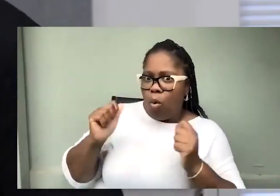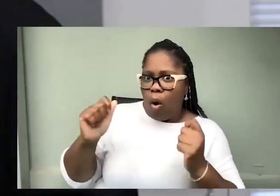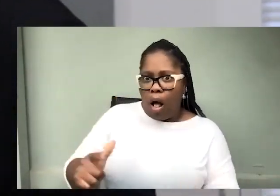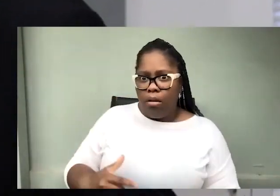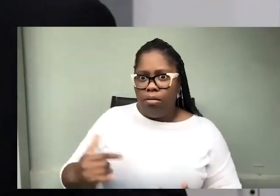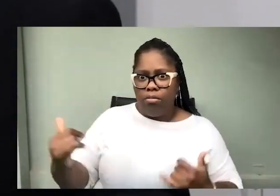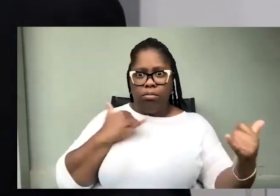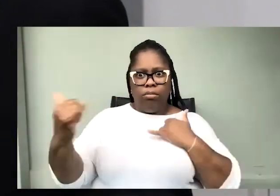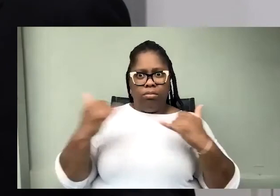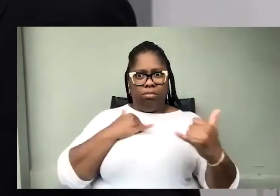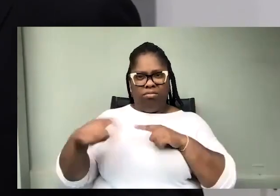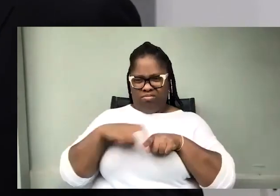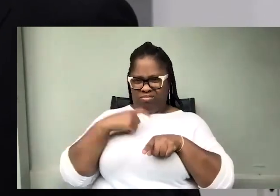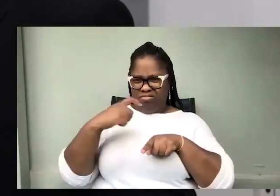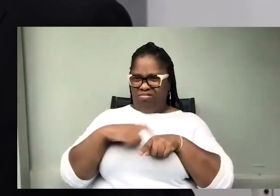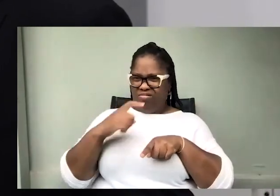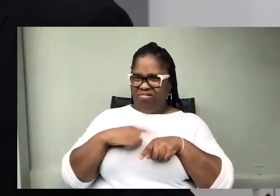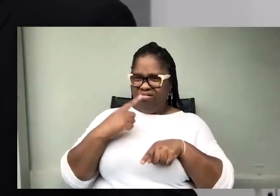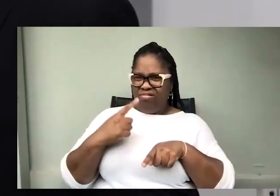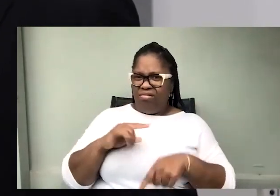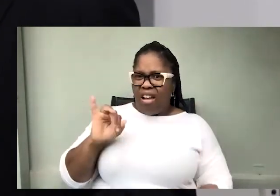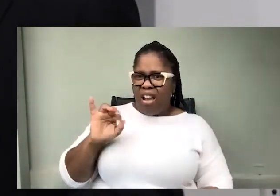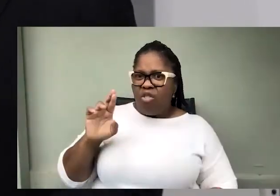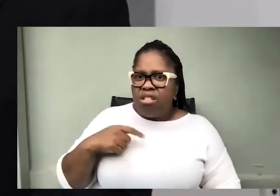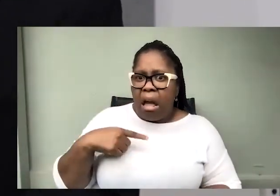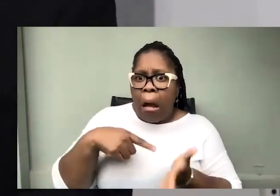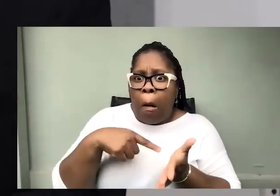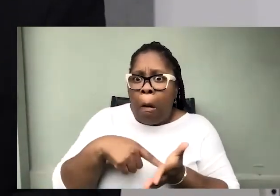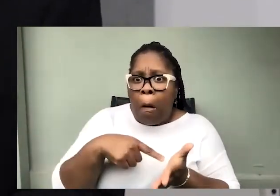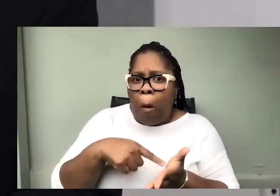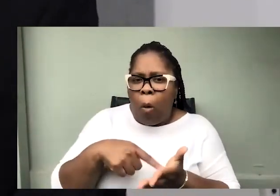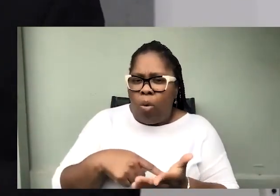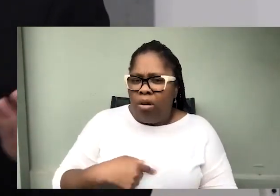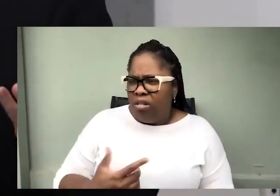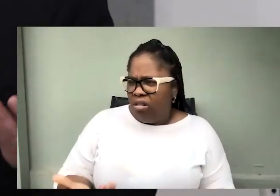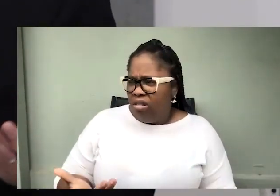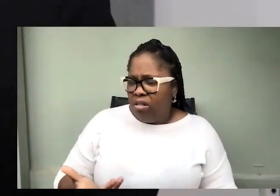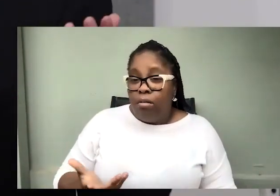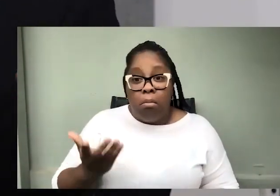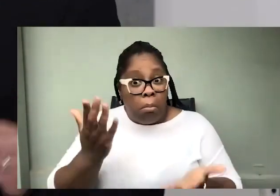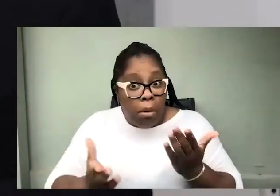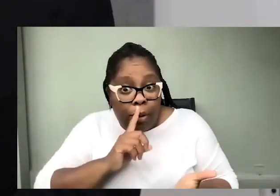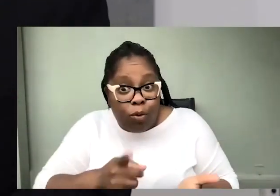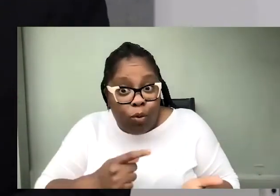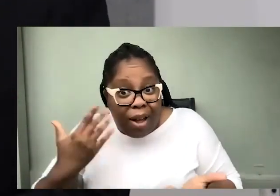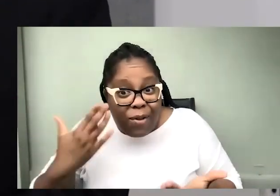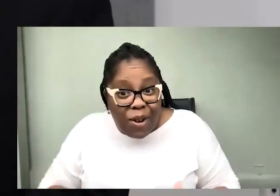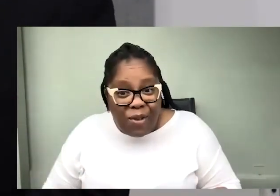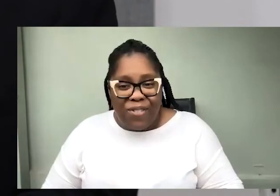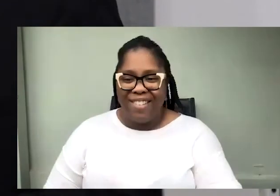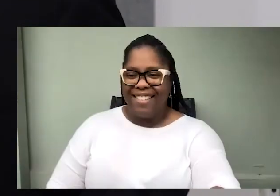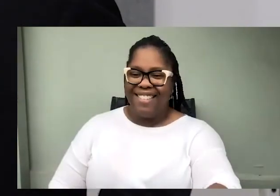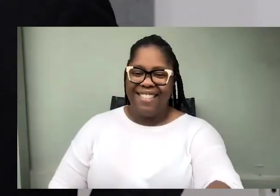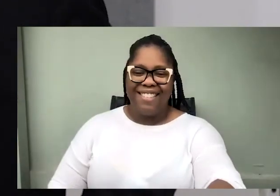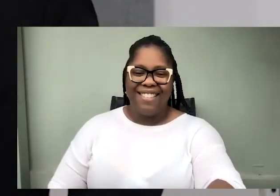day that I owe millions in IRS bills, which may be actually true. We don't know.